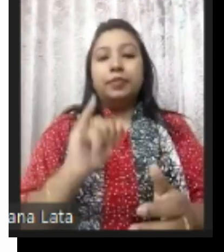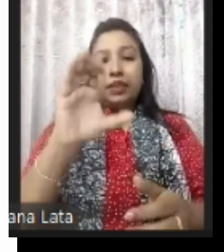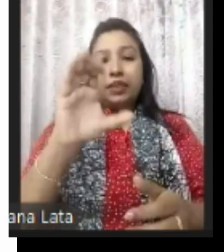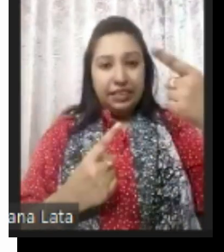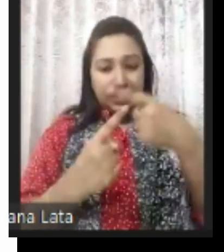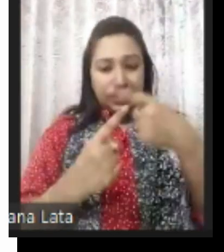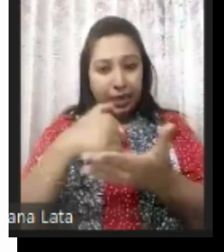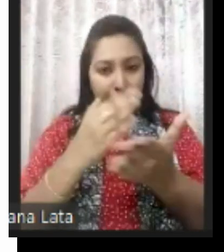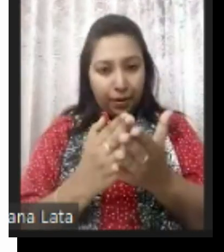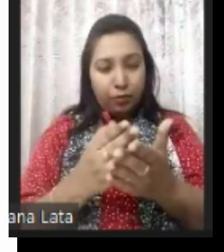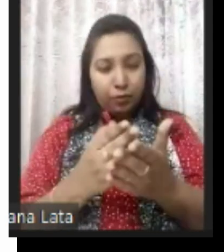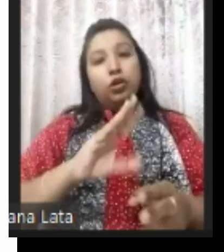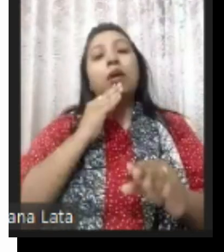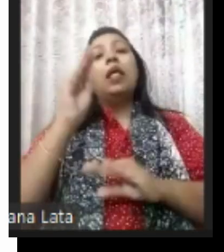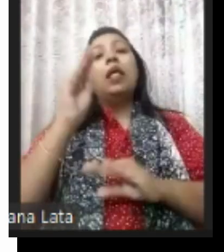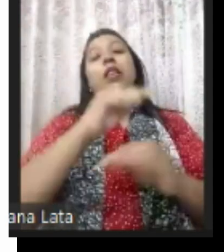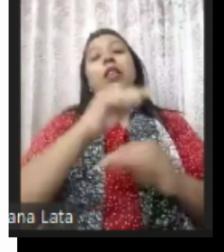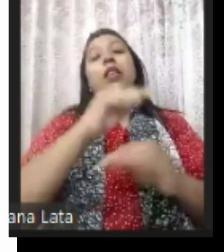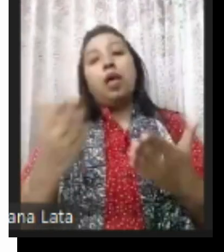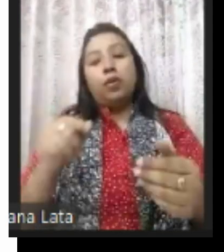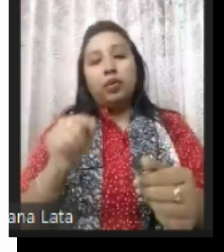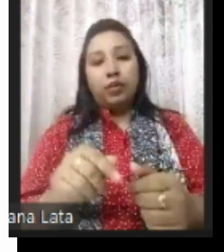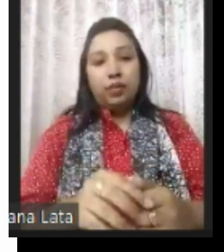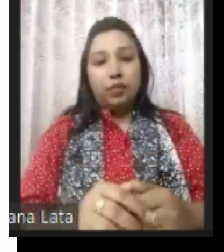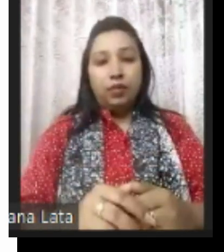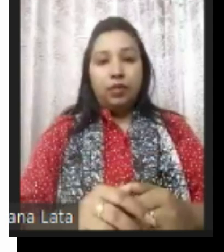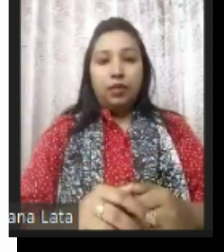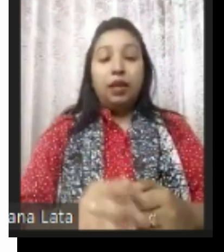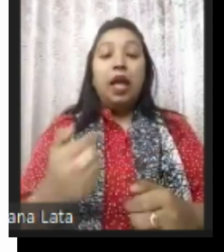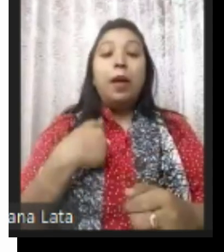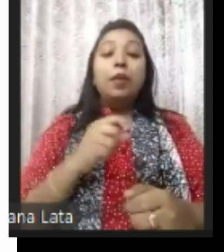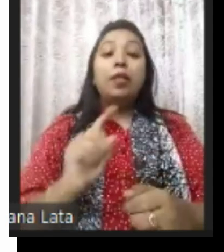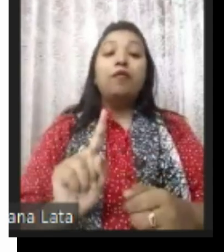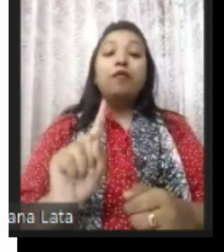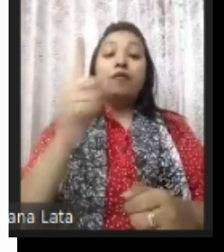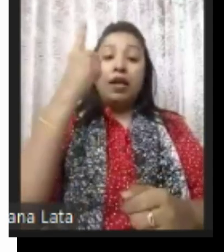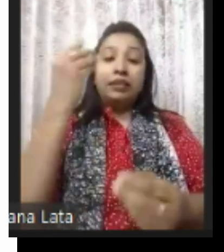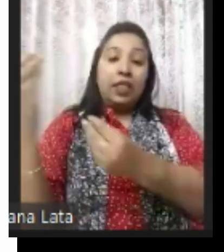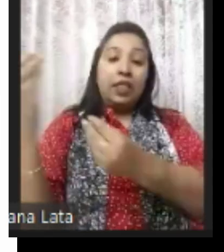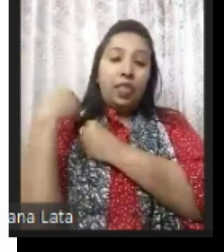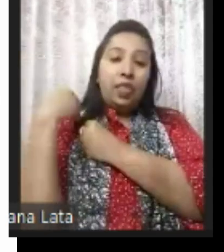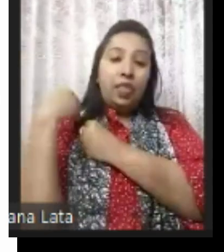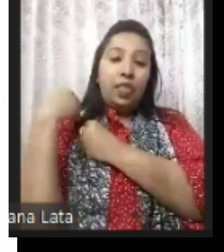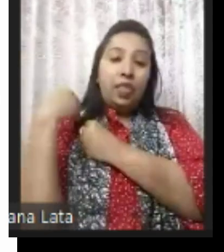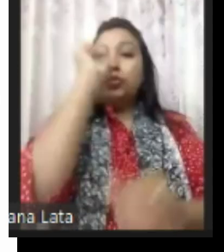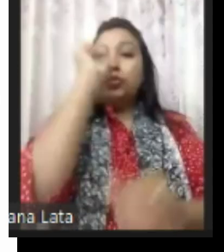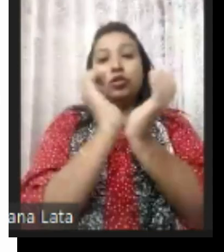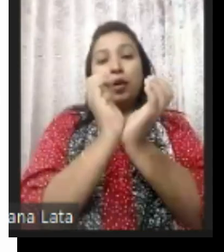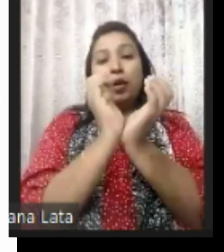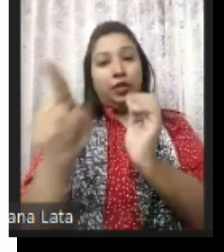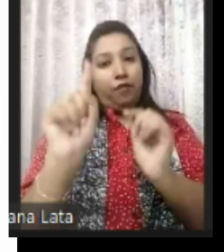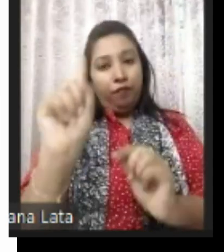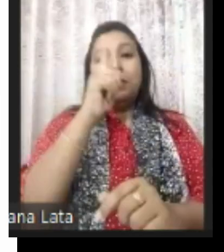division, all the guests, and our parent ministry for people with disabilities, that is Ministry of Social Welfare, our